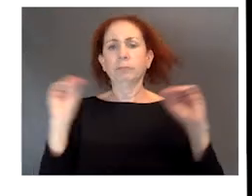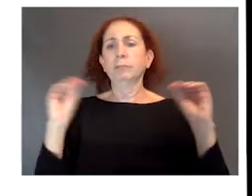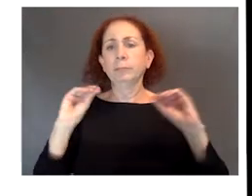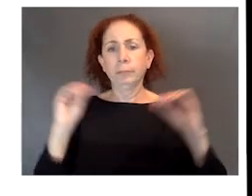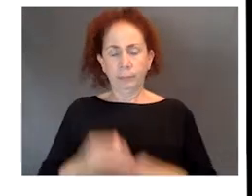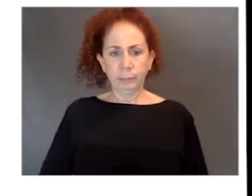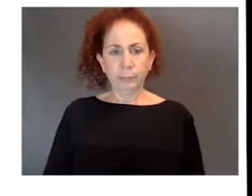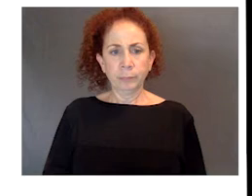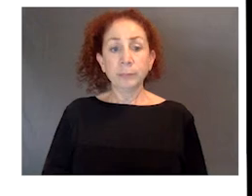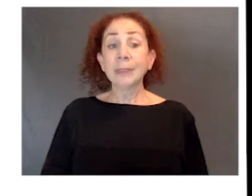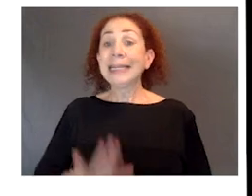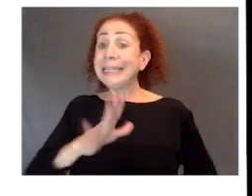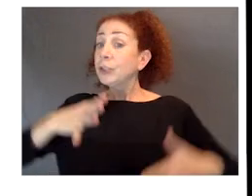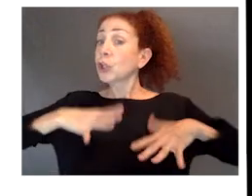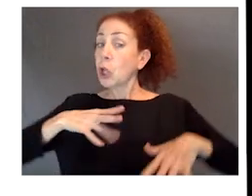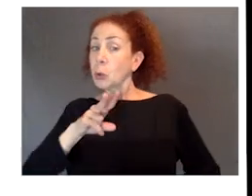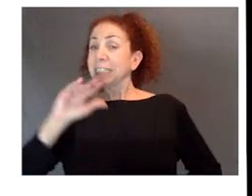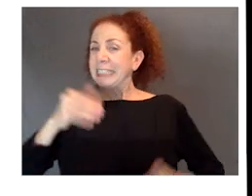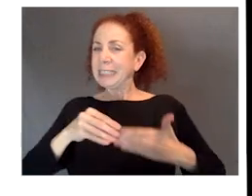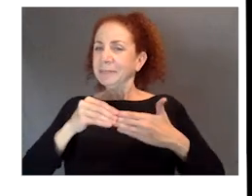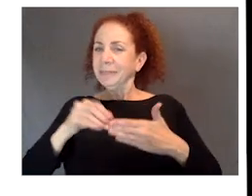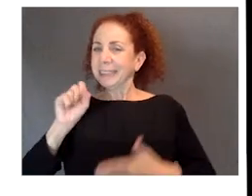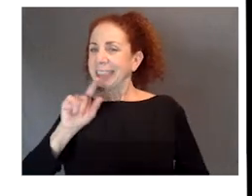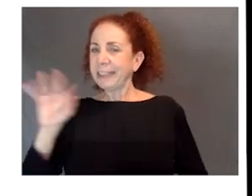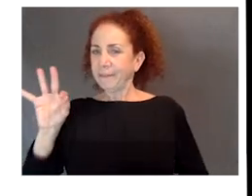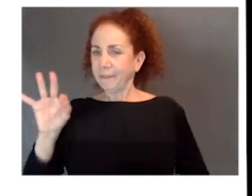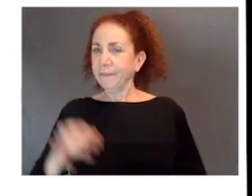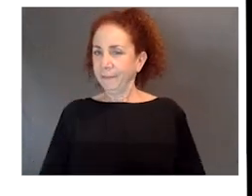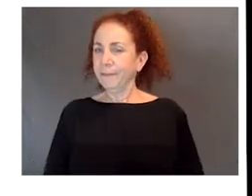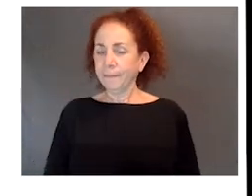hood. The clothes, however, do appear to be rather stiff.